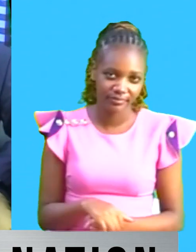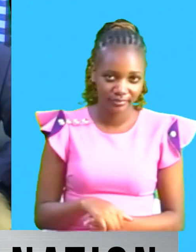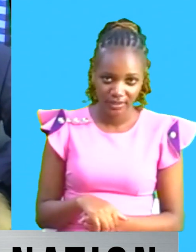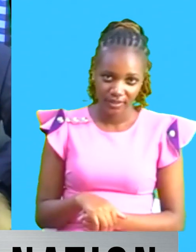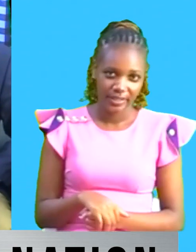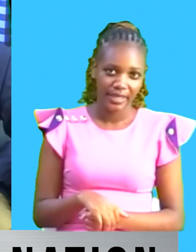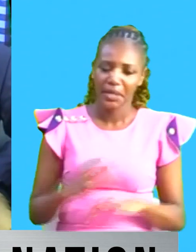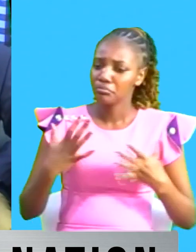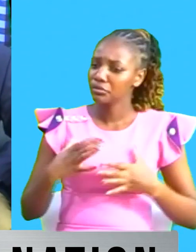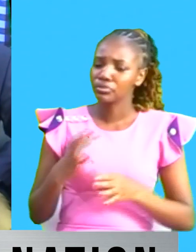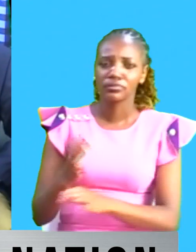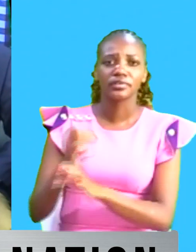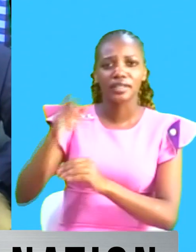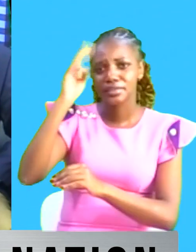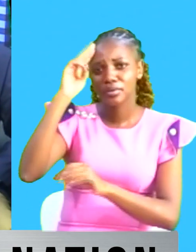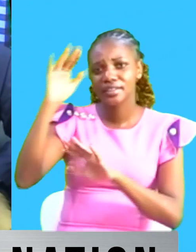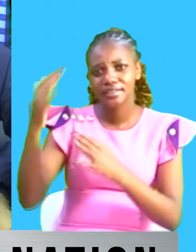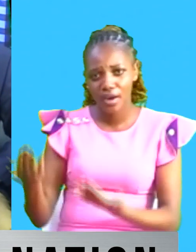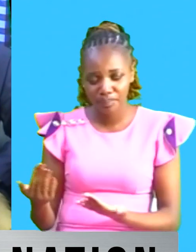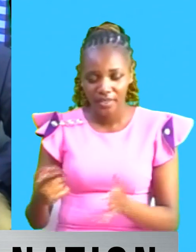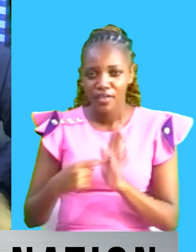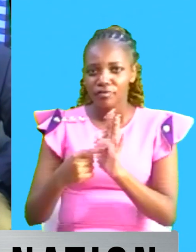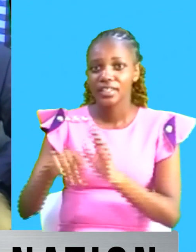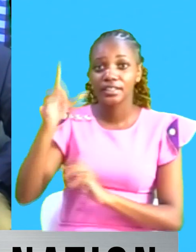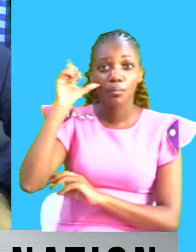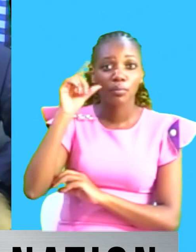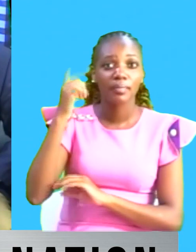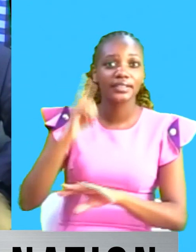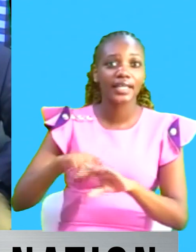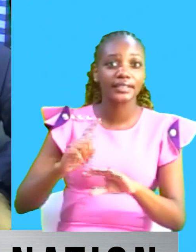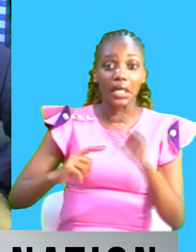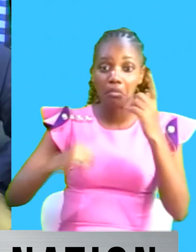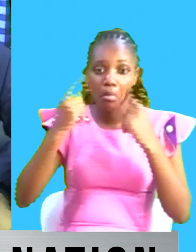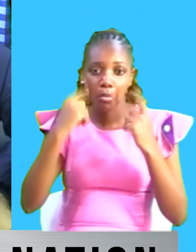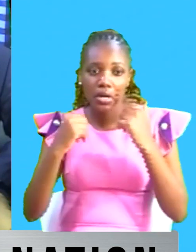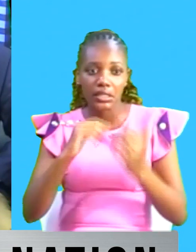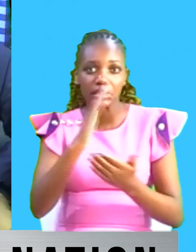citizens. By the way, Mombasa, while they were holding the vigil, I think there